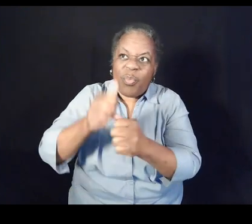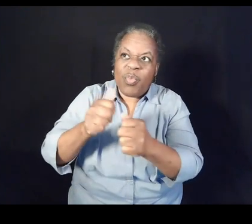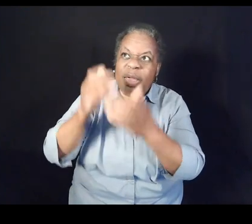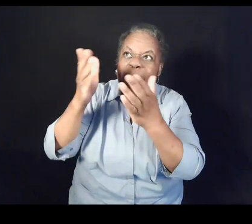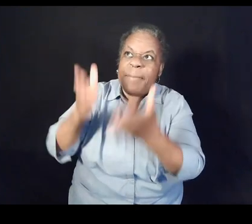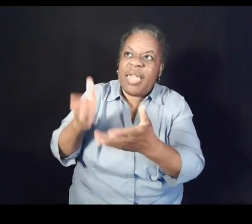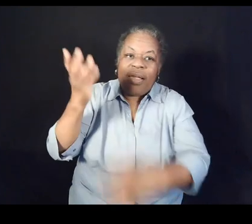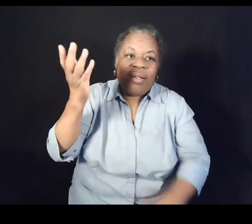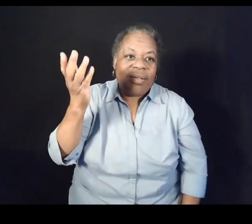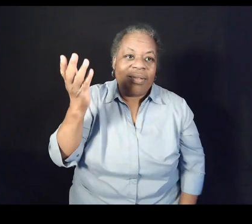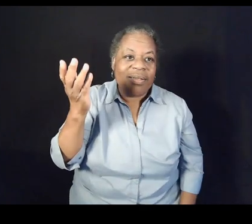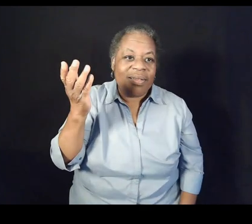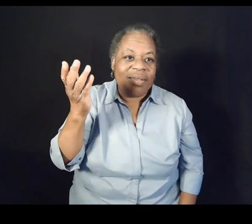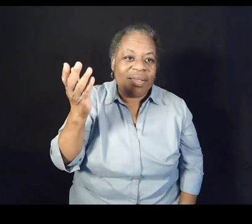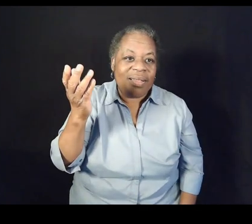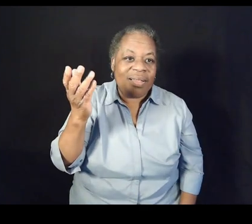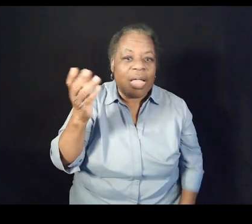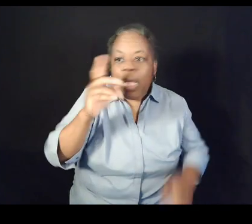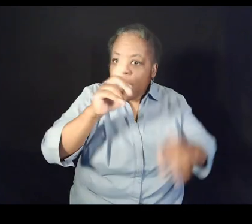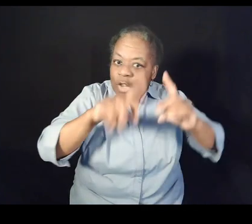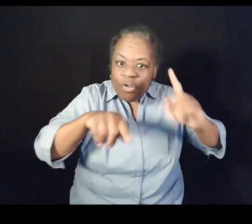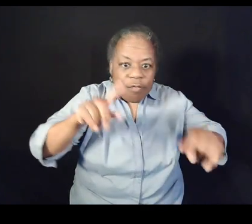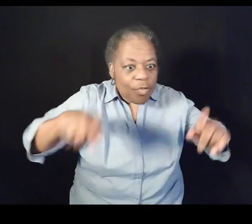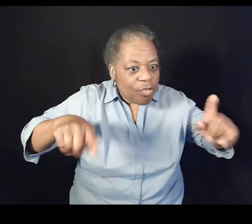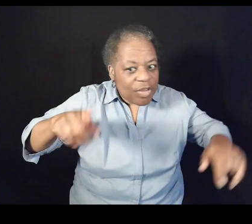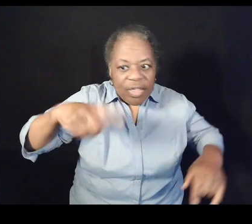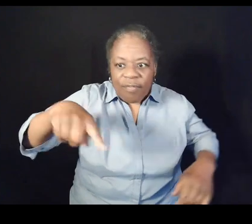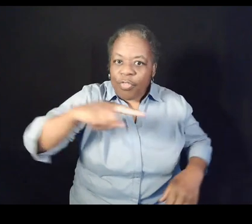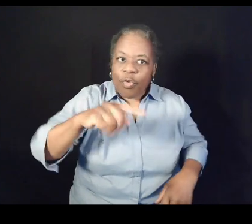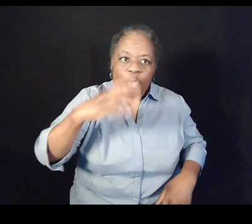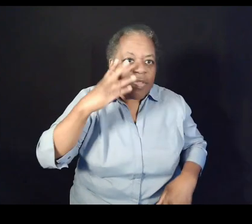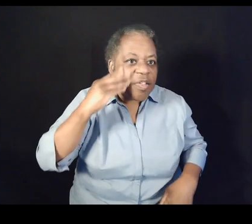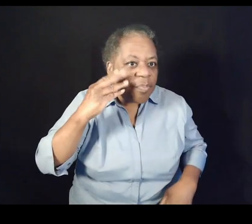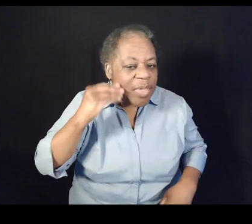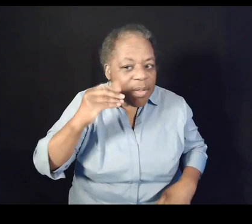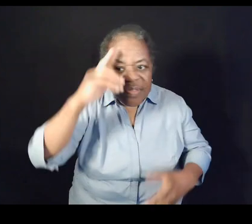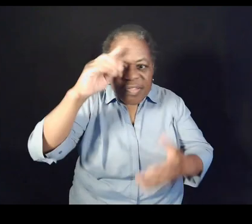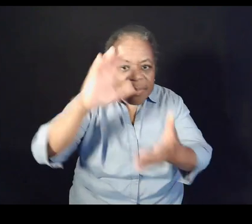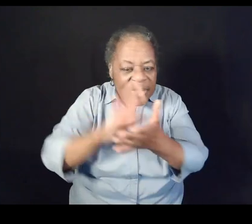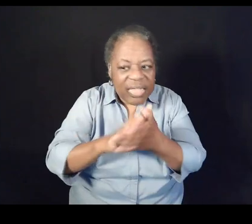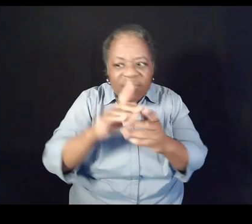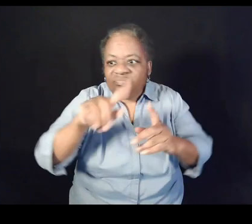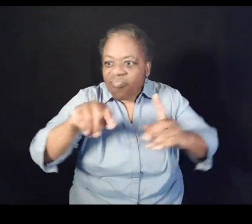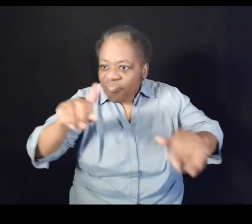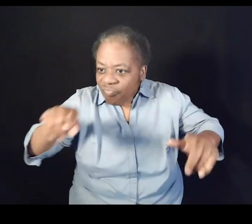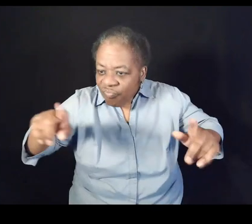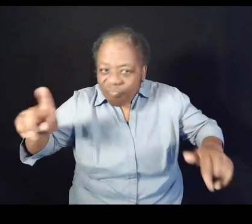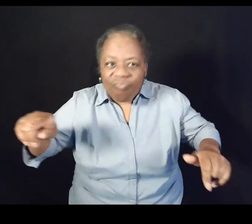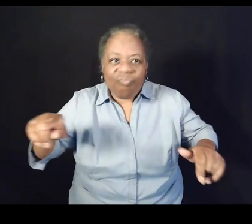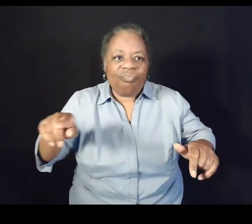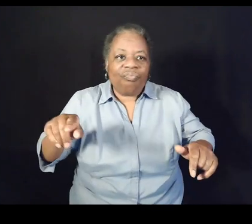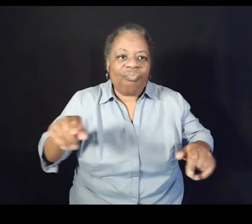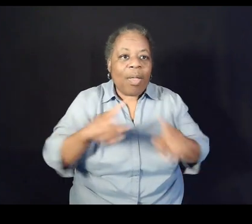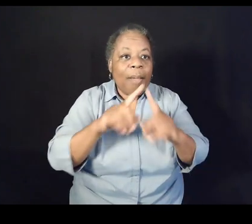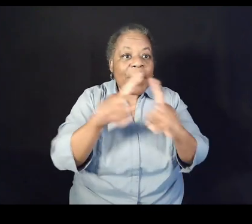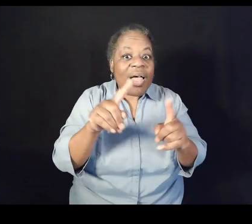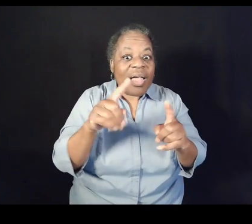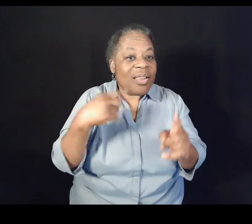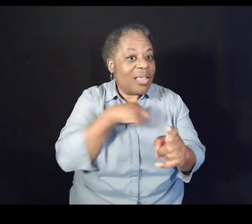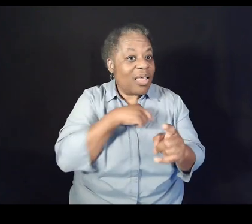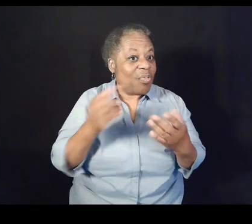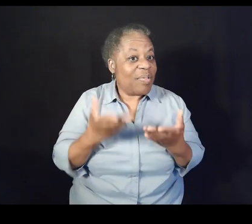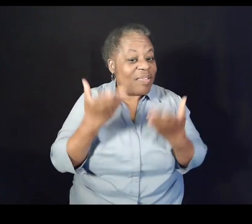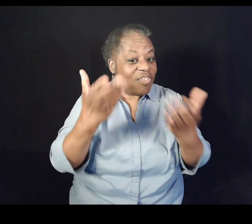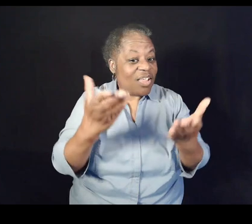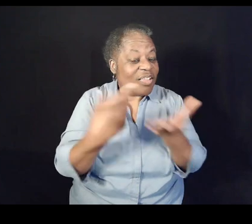Now, granted, there's great diversity of those experiences and beliefs, and we'll talk about those in a minute. But as we suggested in our discussion of